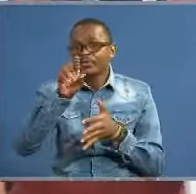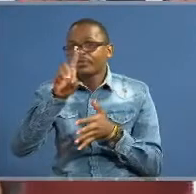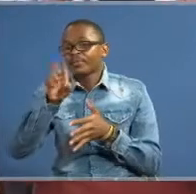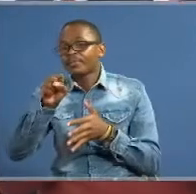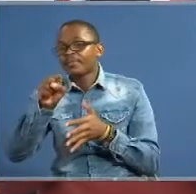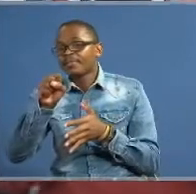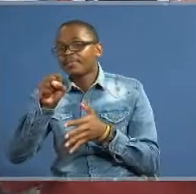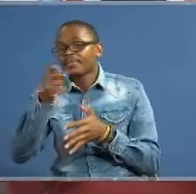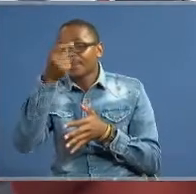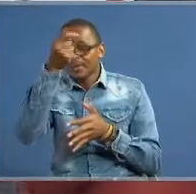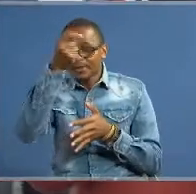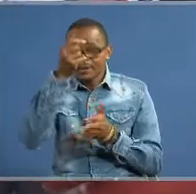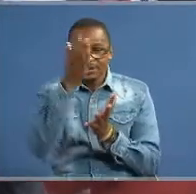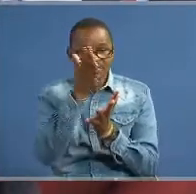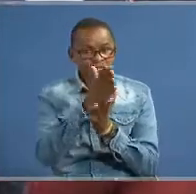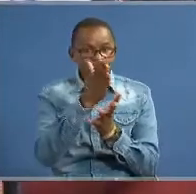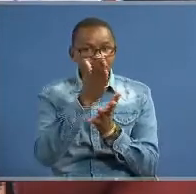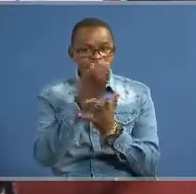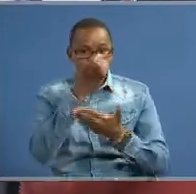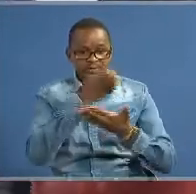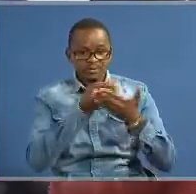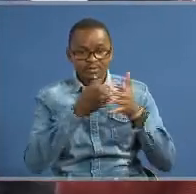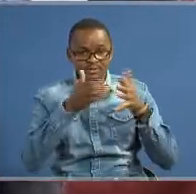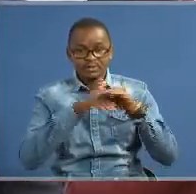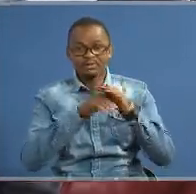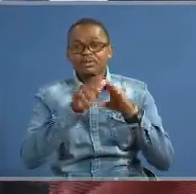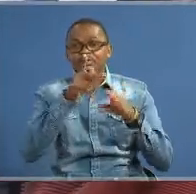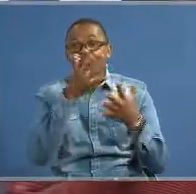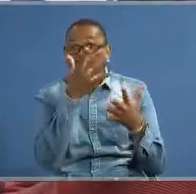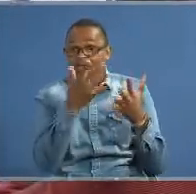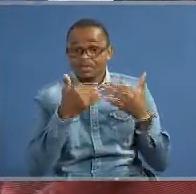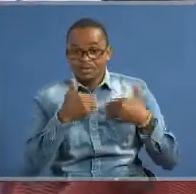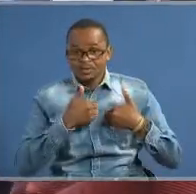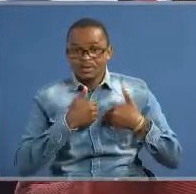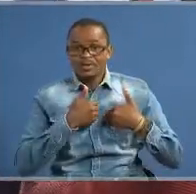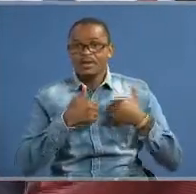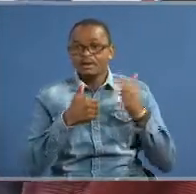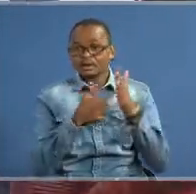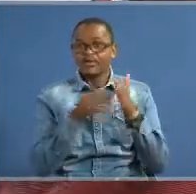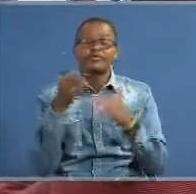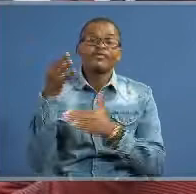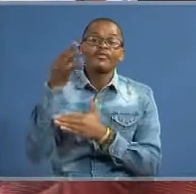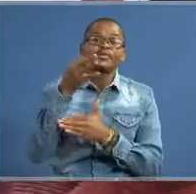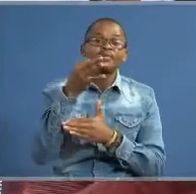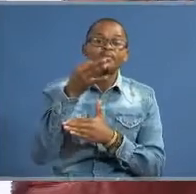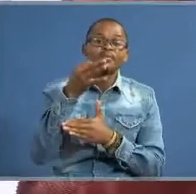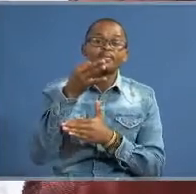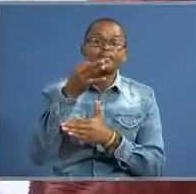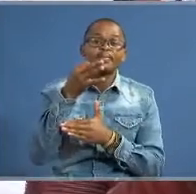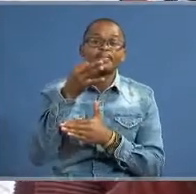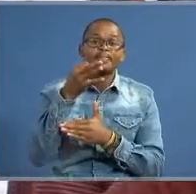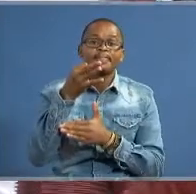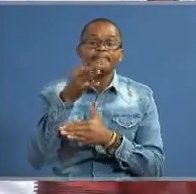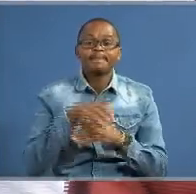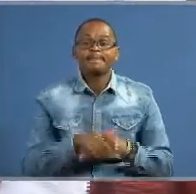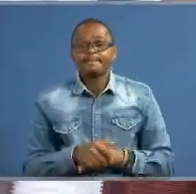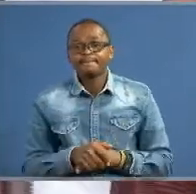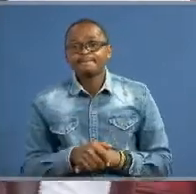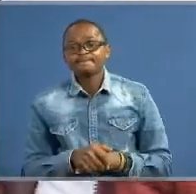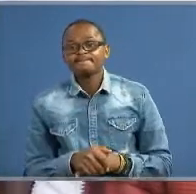feet, small and medium enterprises here in Kenya might just have a clear future. Emmanuel Ouma, KUTV.